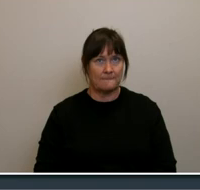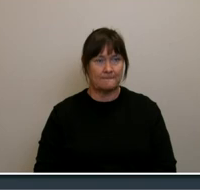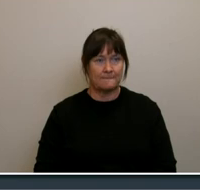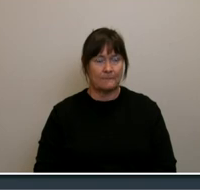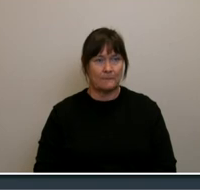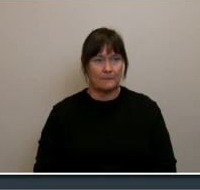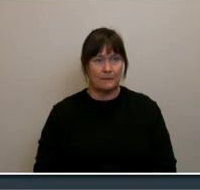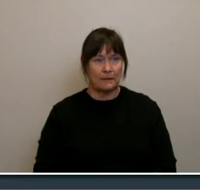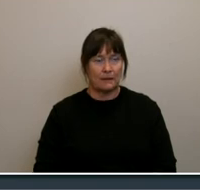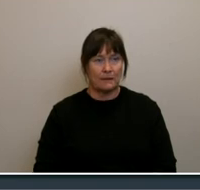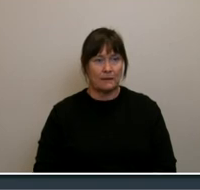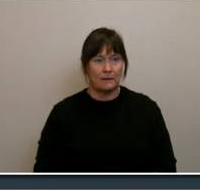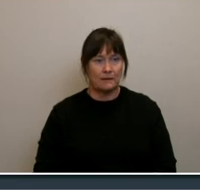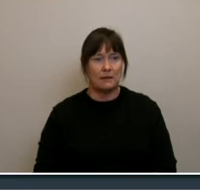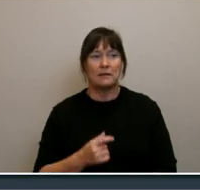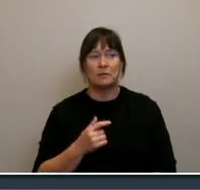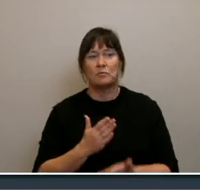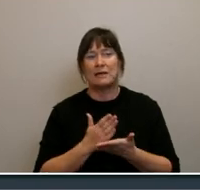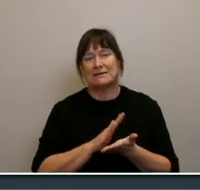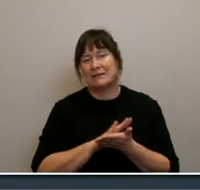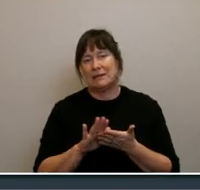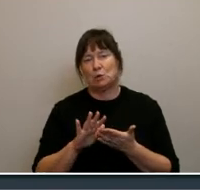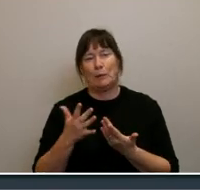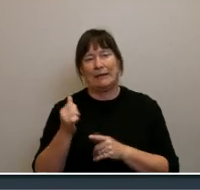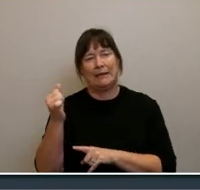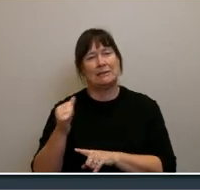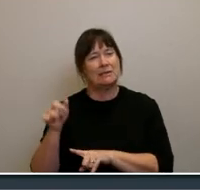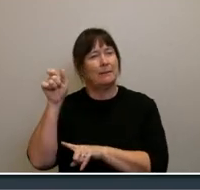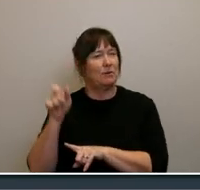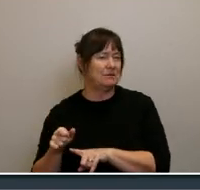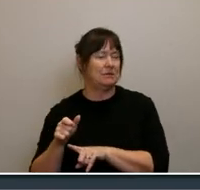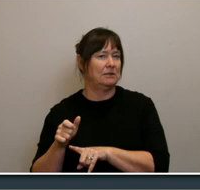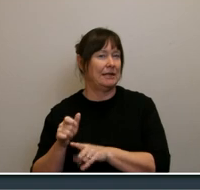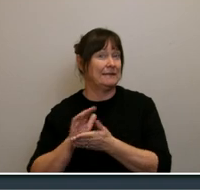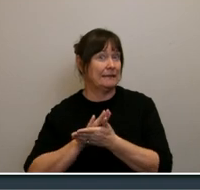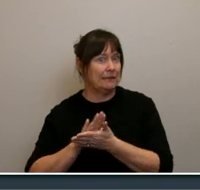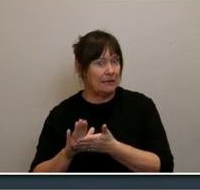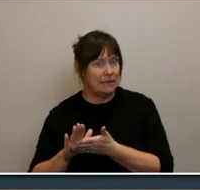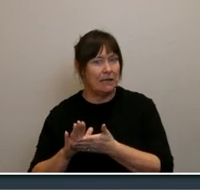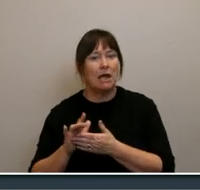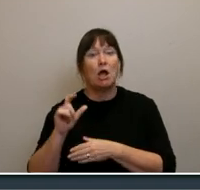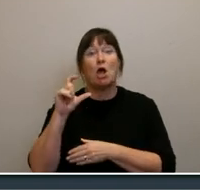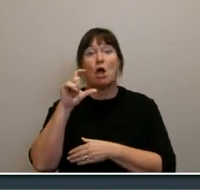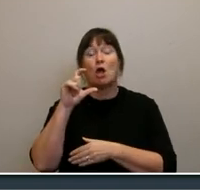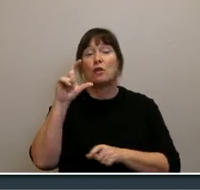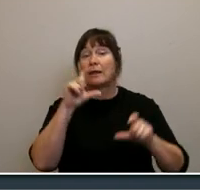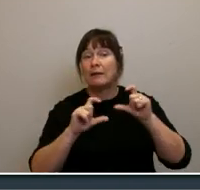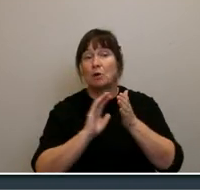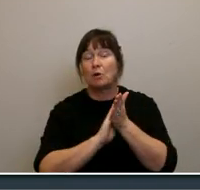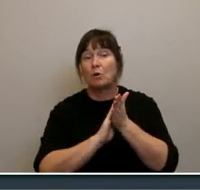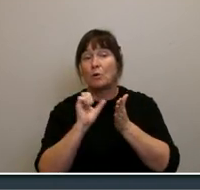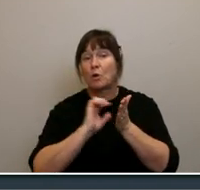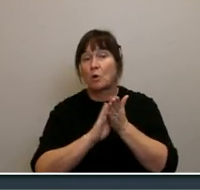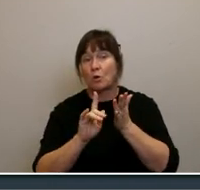I think it's fairly clear to any engineer in the room that the chlorine issue with fresh